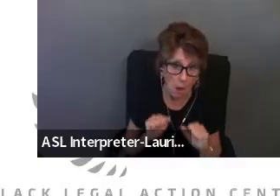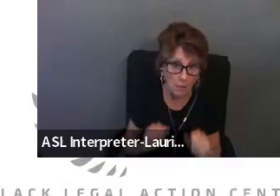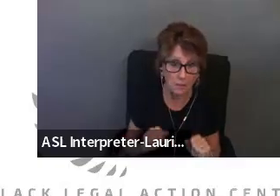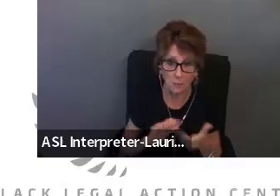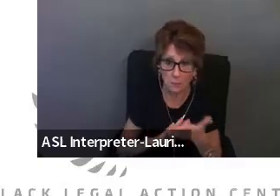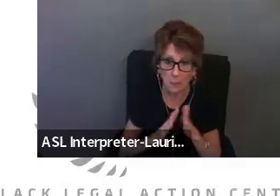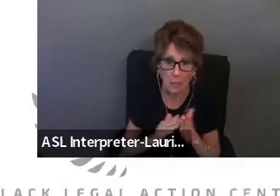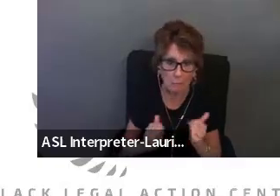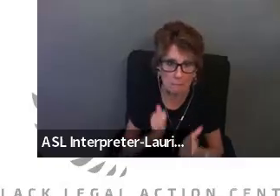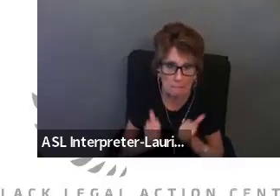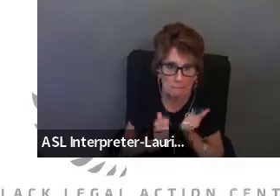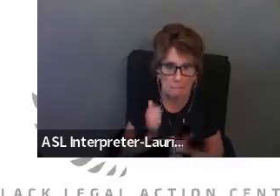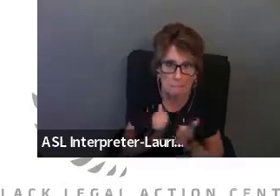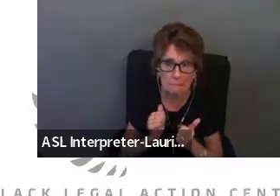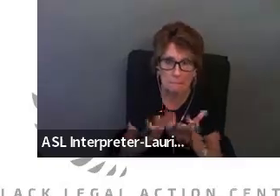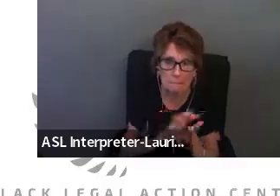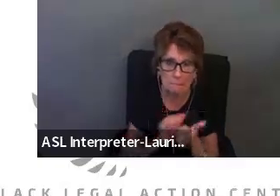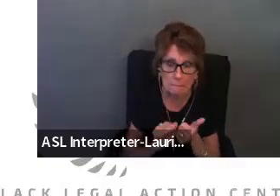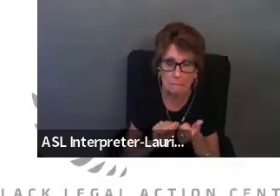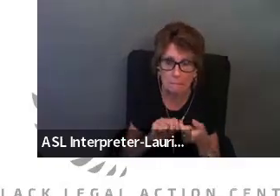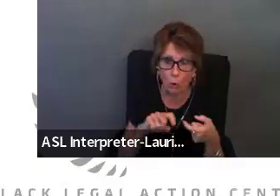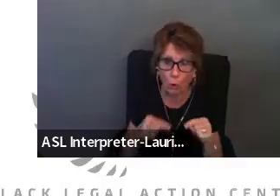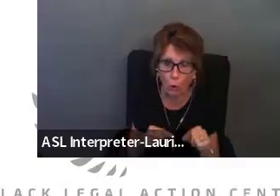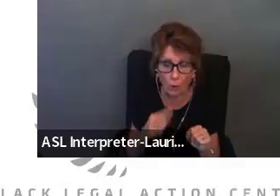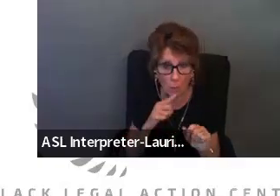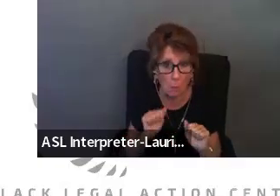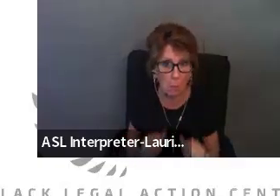Okay. All right.